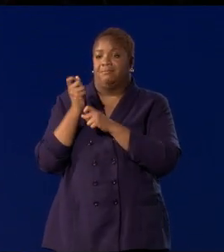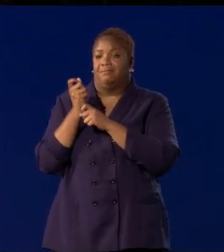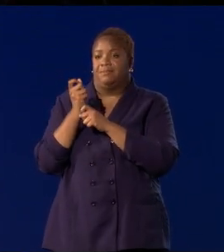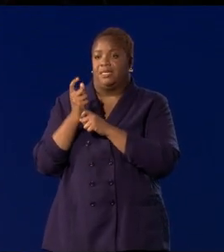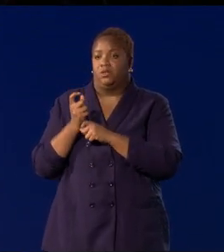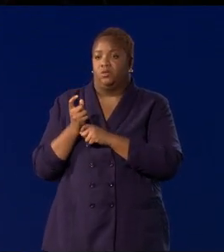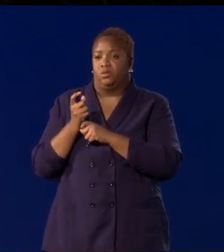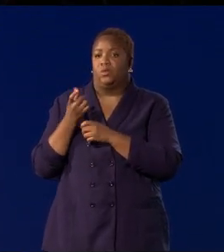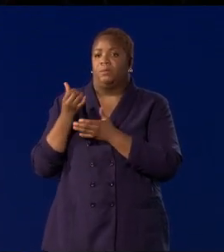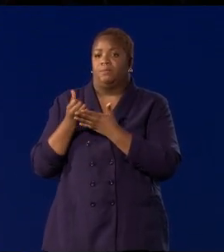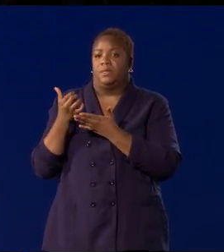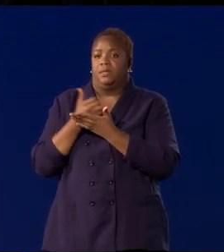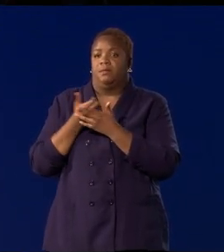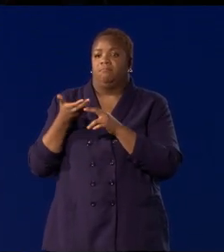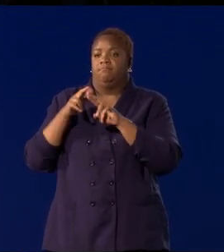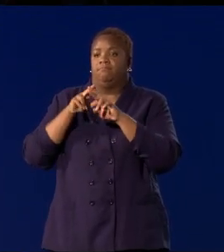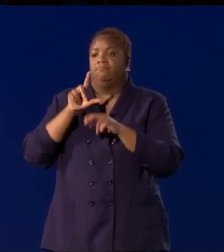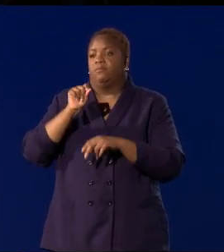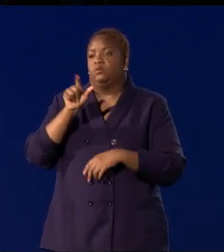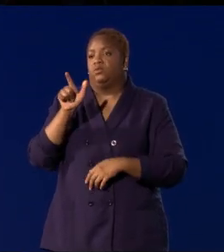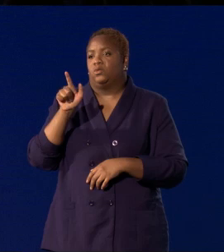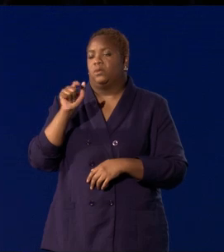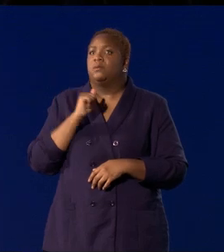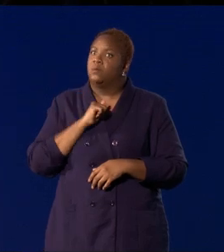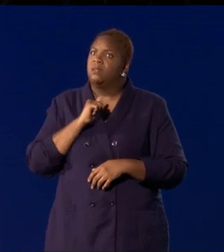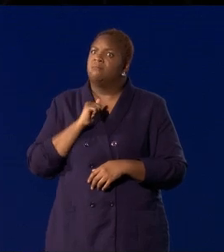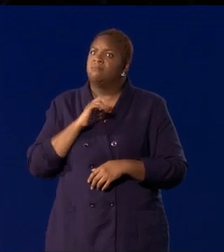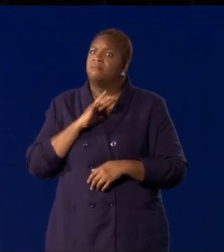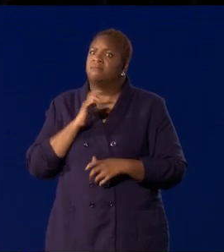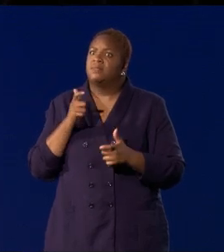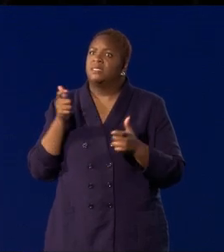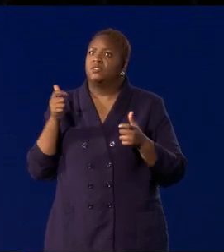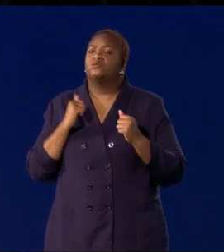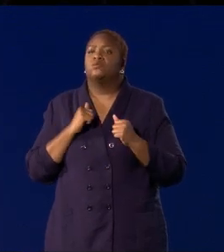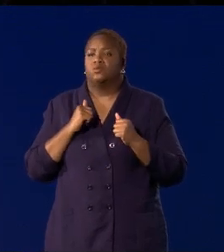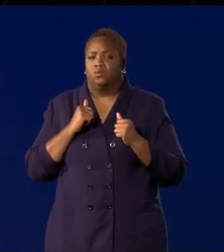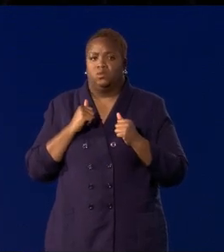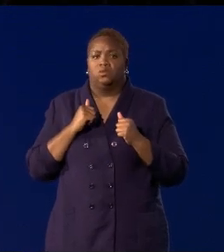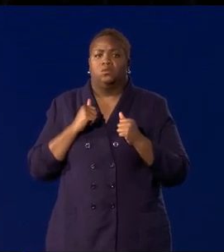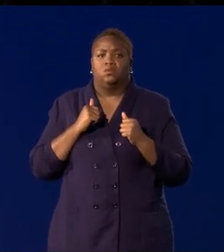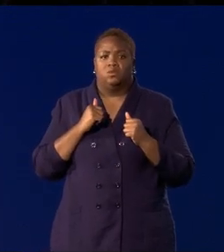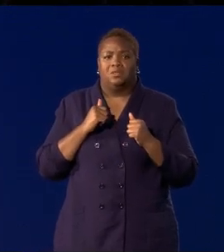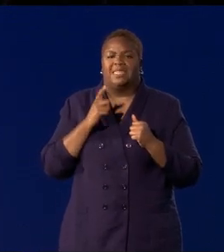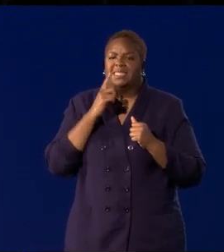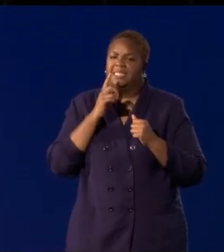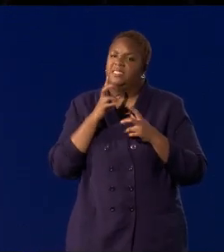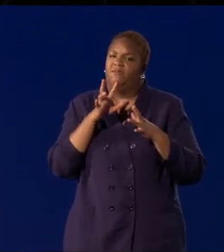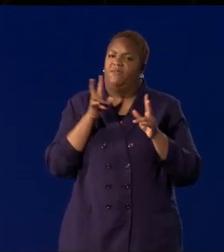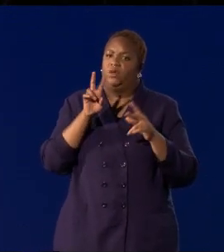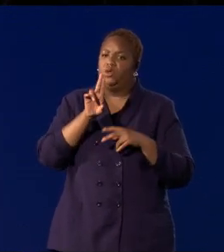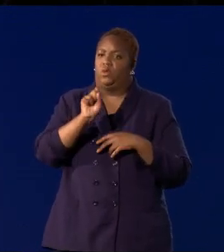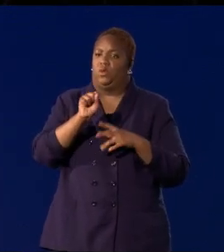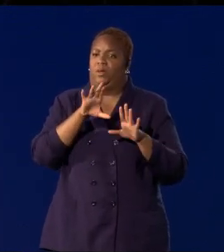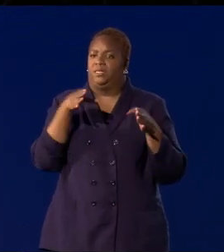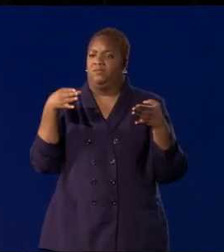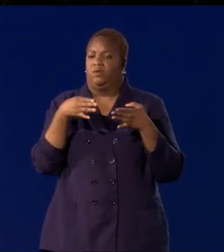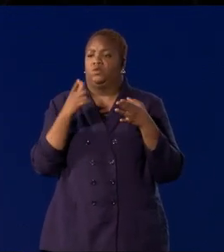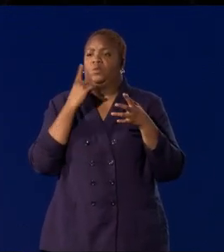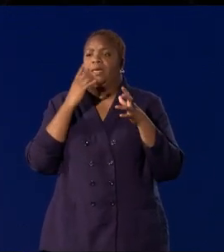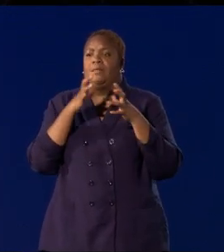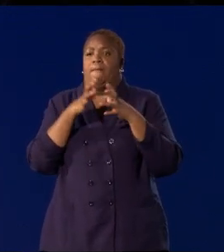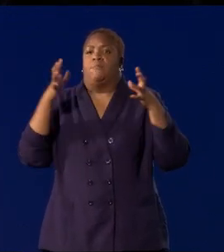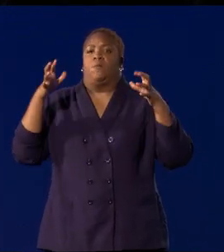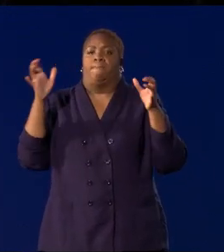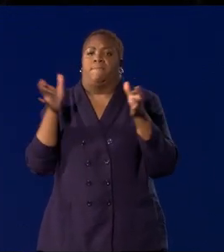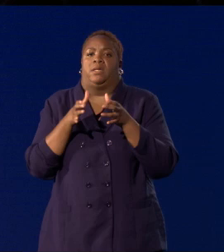growth in 2021. That's huge. That's actually a fairly US-centric result, where we have these boom-bust